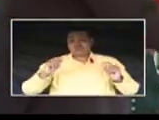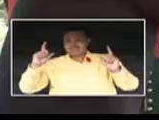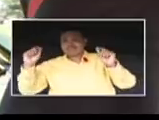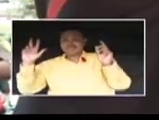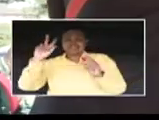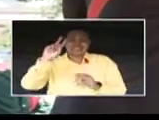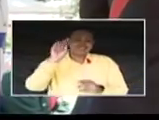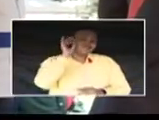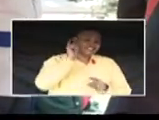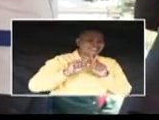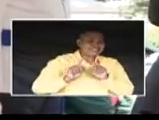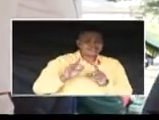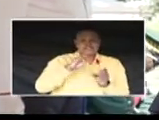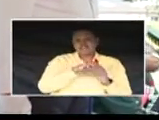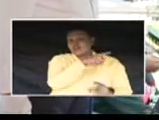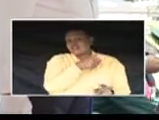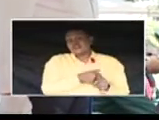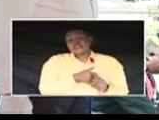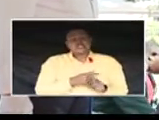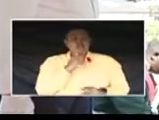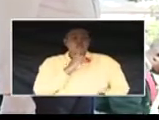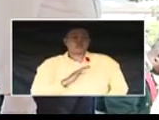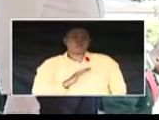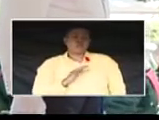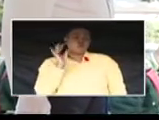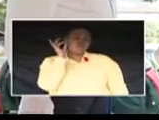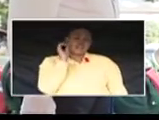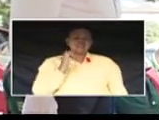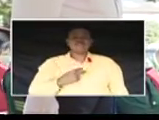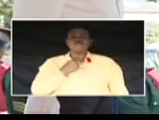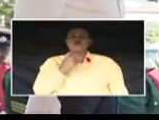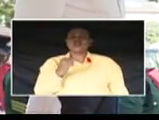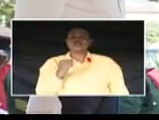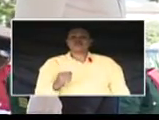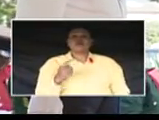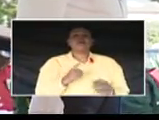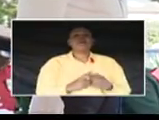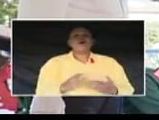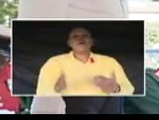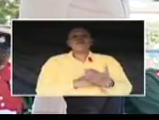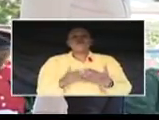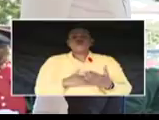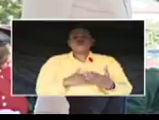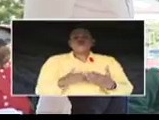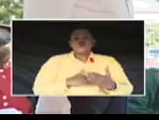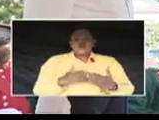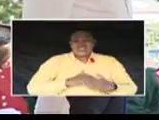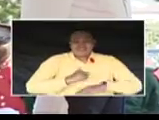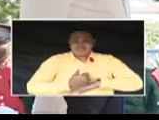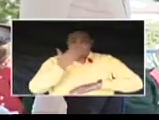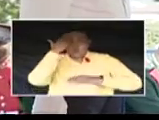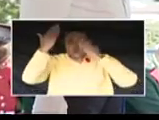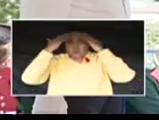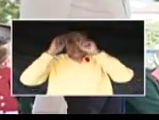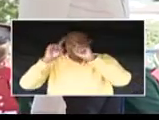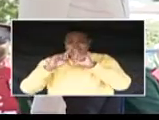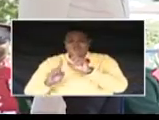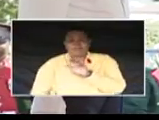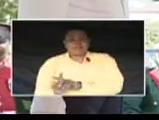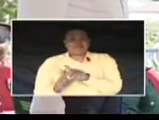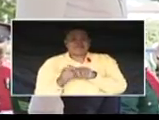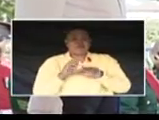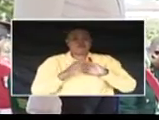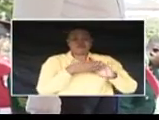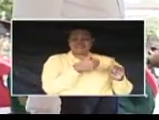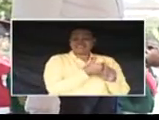practitioners. He is considered to be among the best radio personalities and musicologists to emerge from Jamaica. Local media houses that